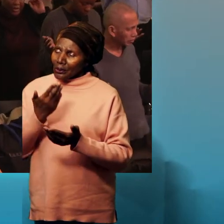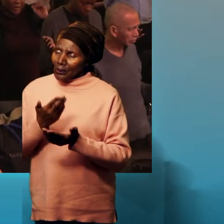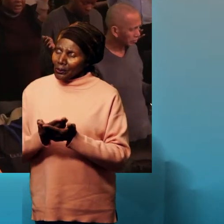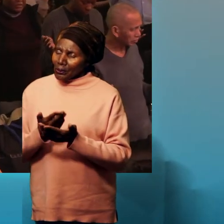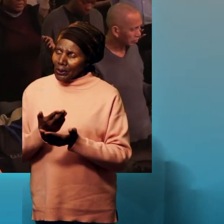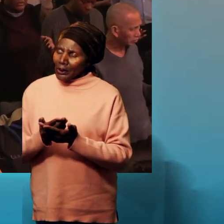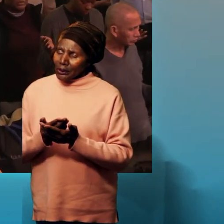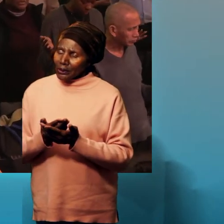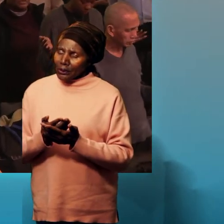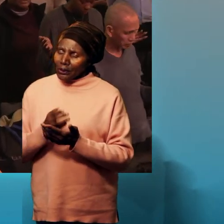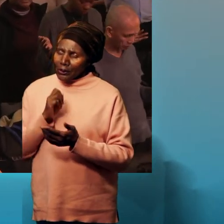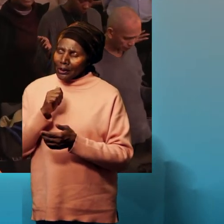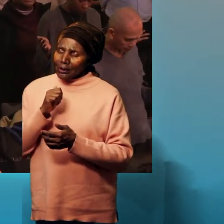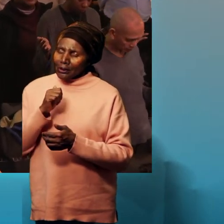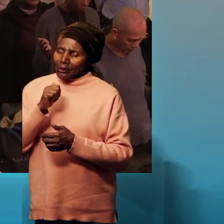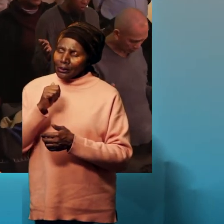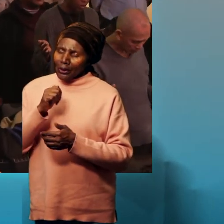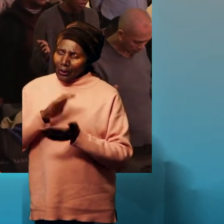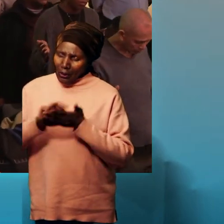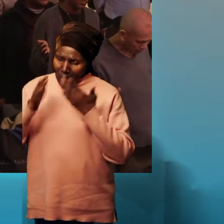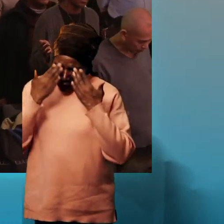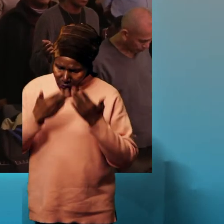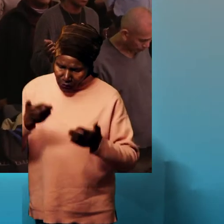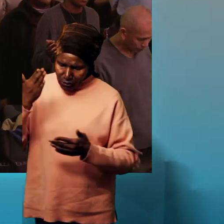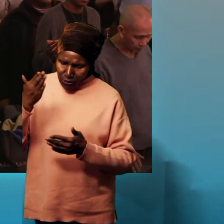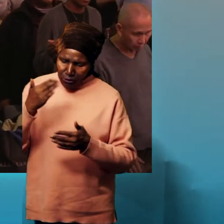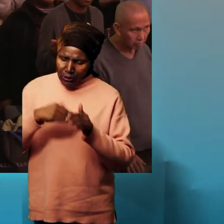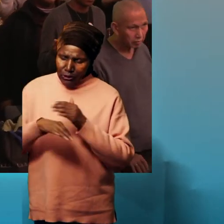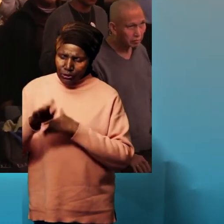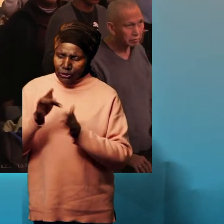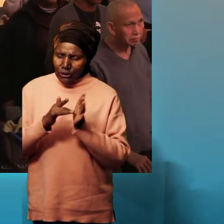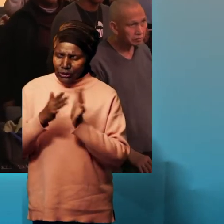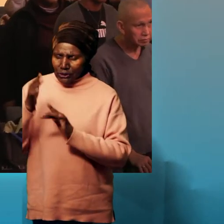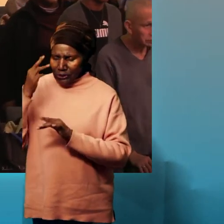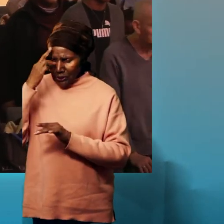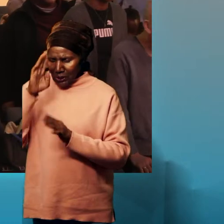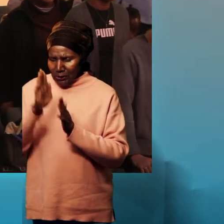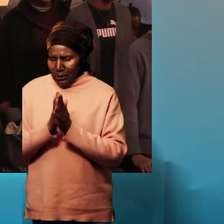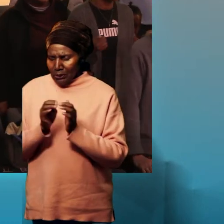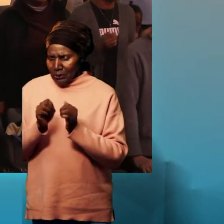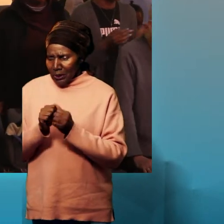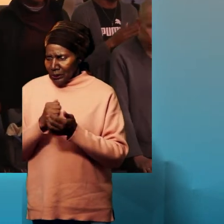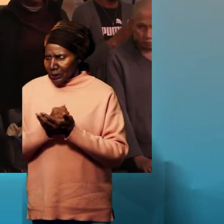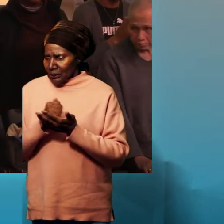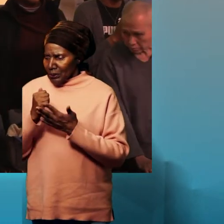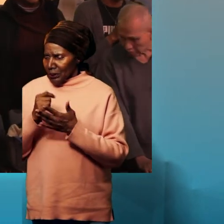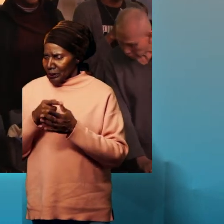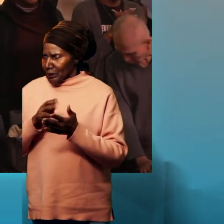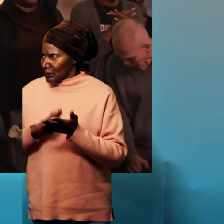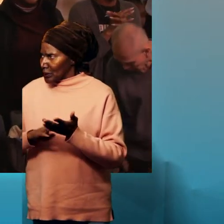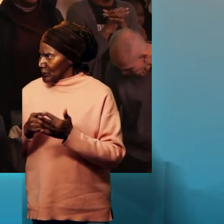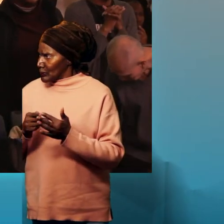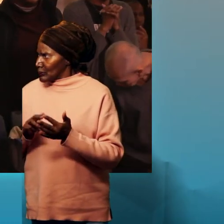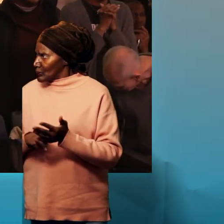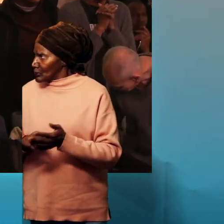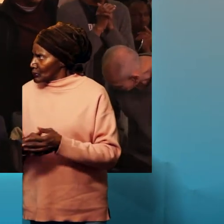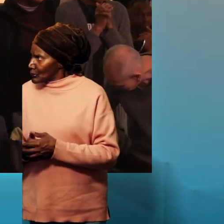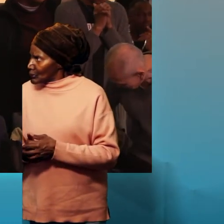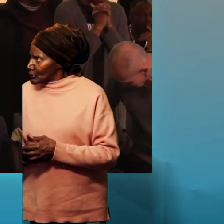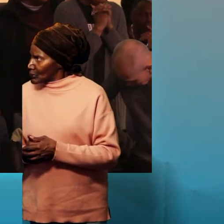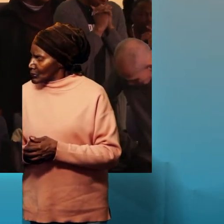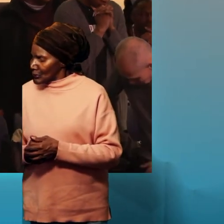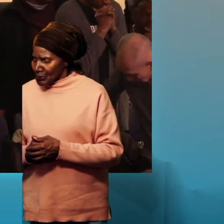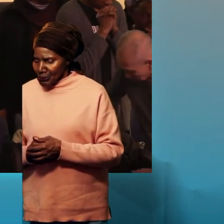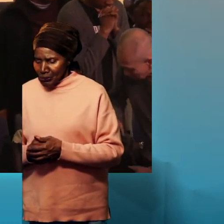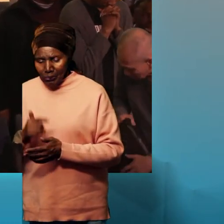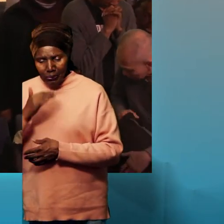sight. In Jesus' name, amen. I'm just going to invite Lilith. Bless you. Let's just continue